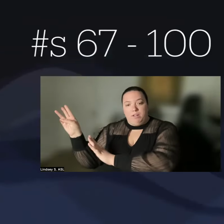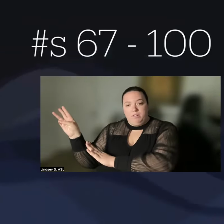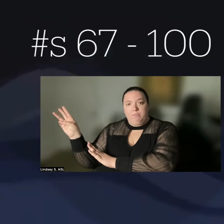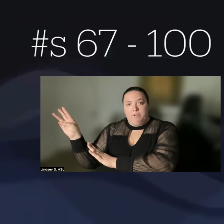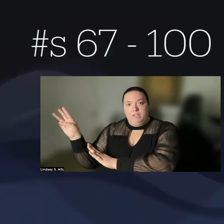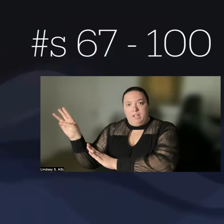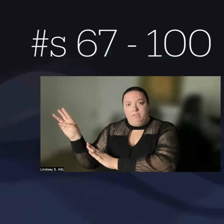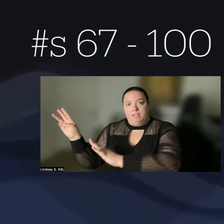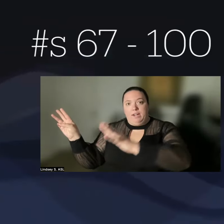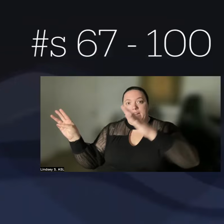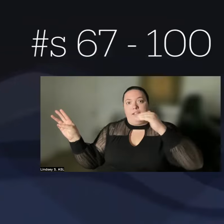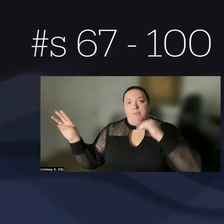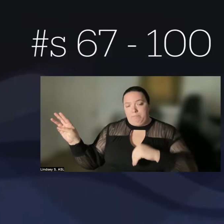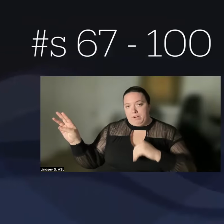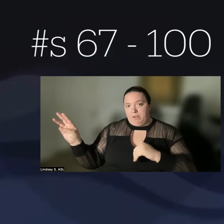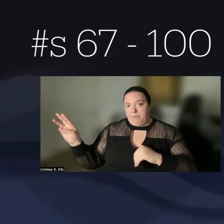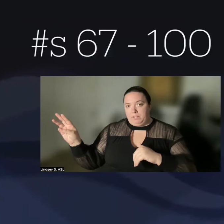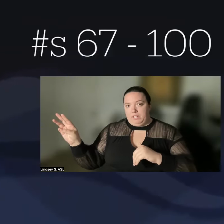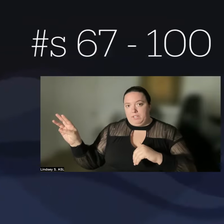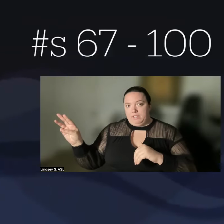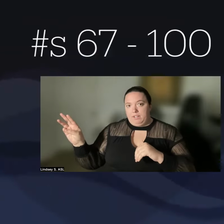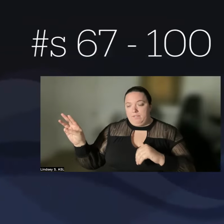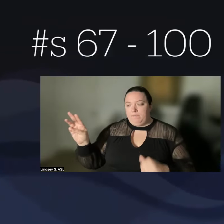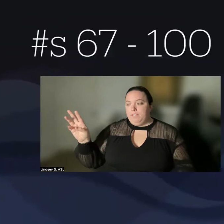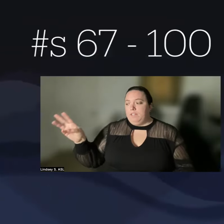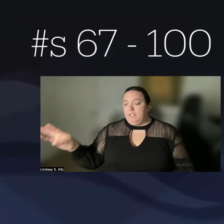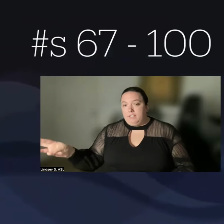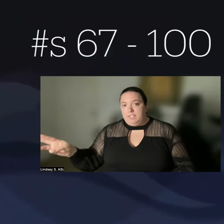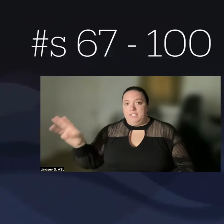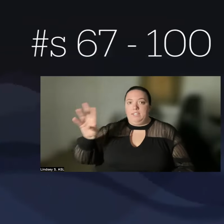the smaller numbers on the outside and the bigger numbers on the inside.